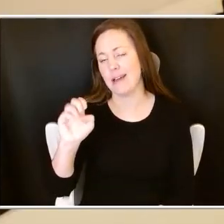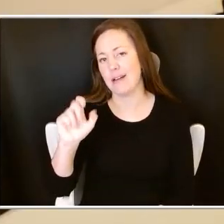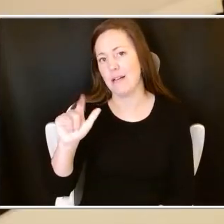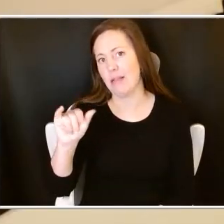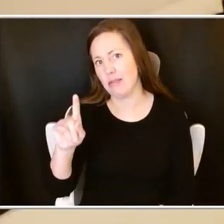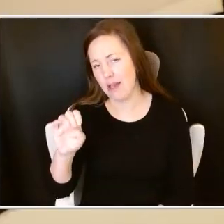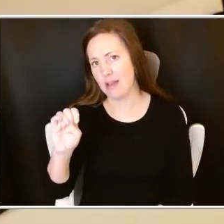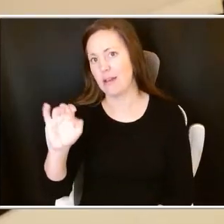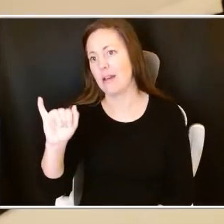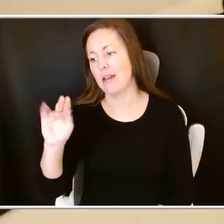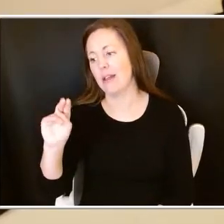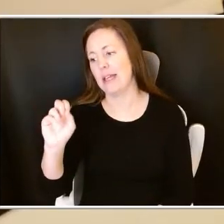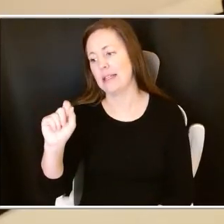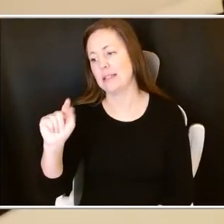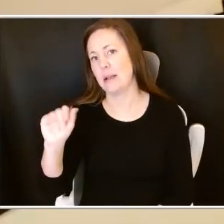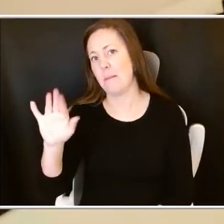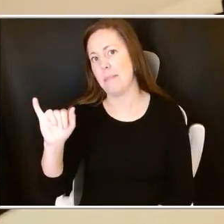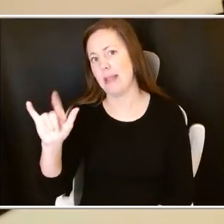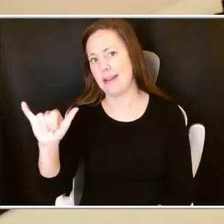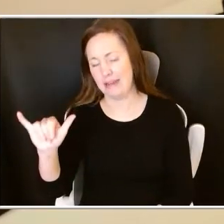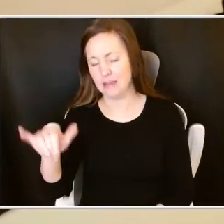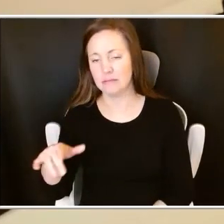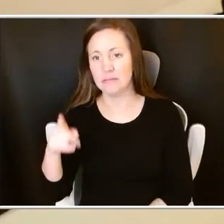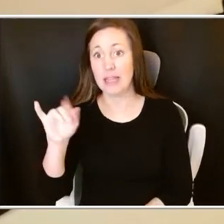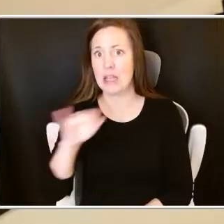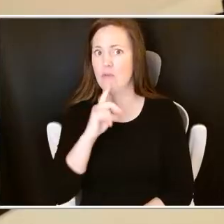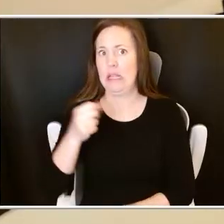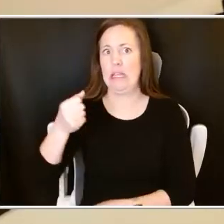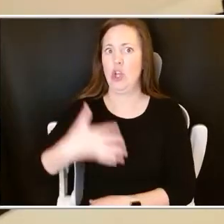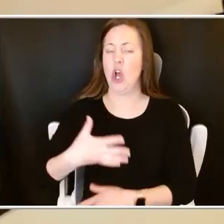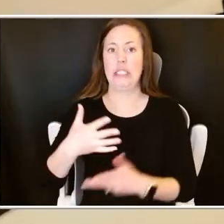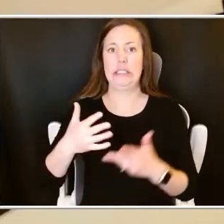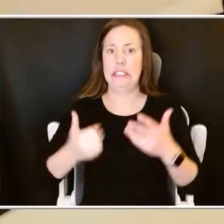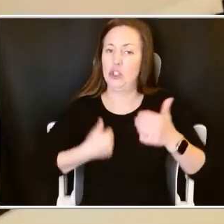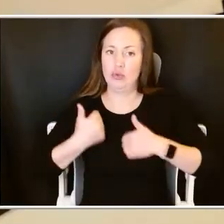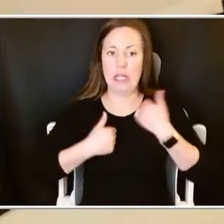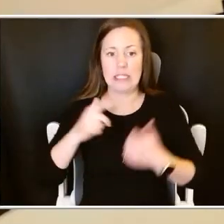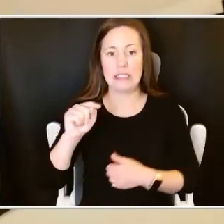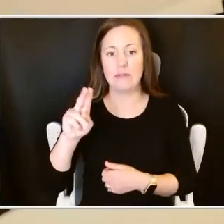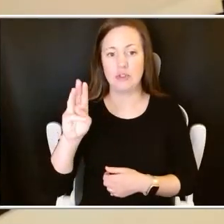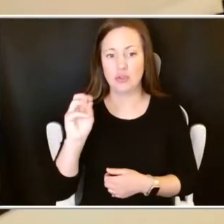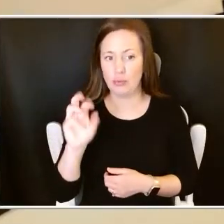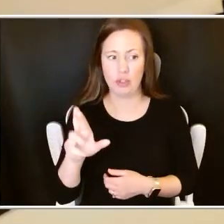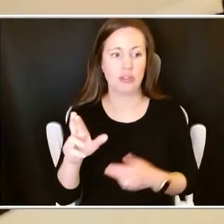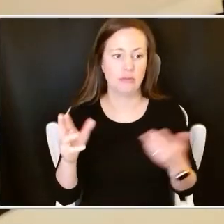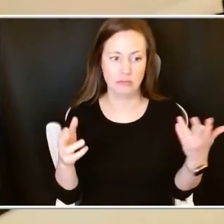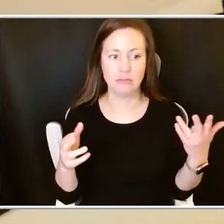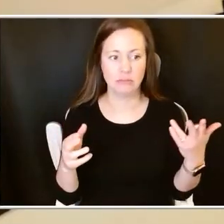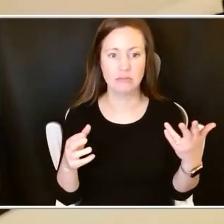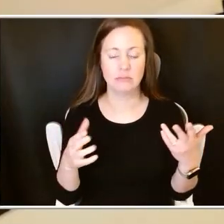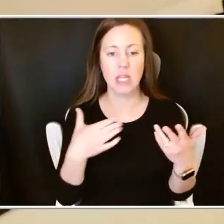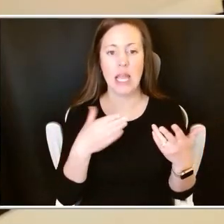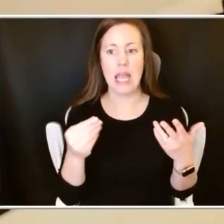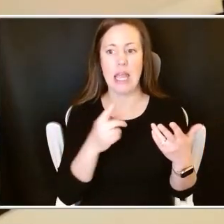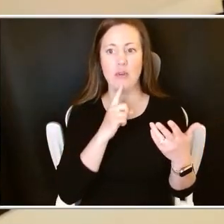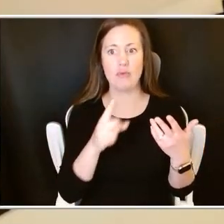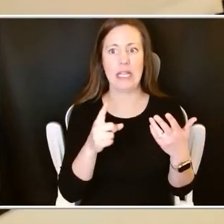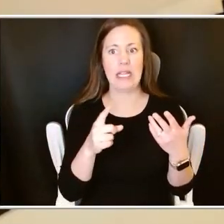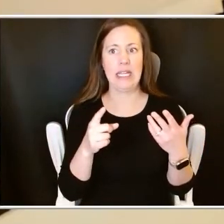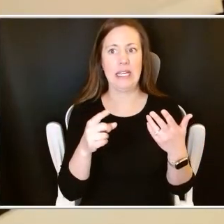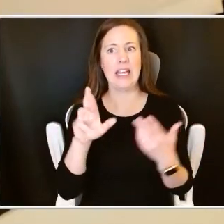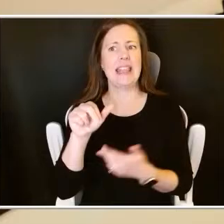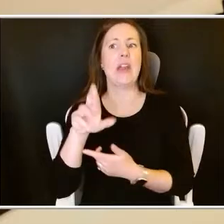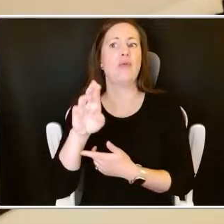causes very aggressive tumors. Her cancer was poorly differentiated, and they rarely respond very well